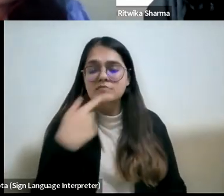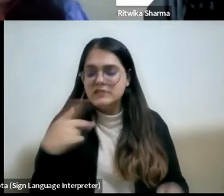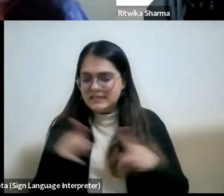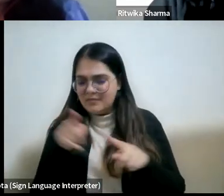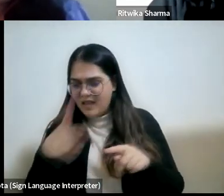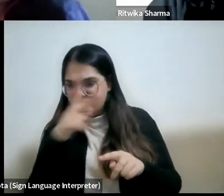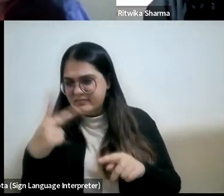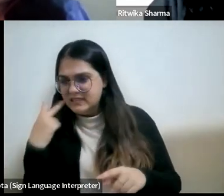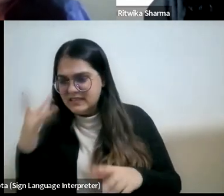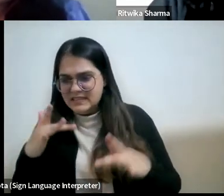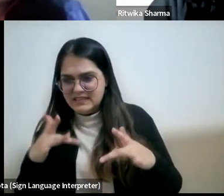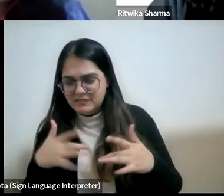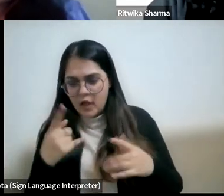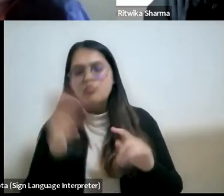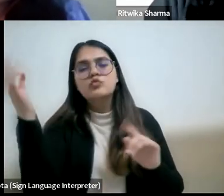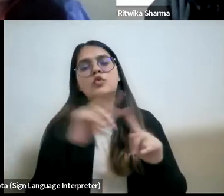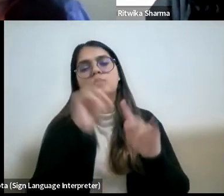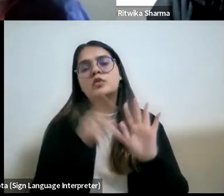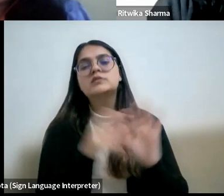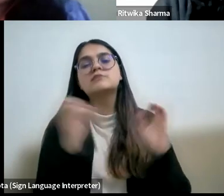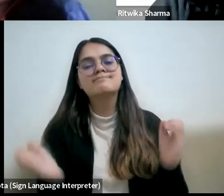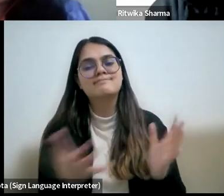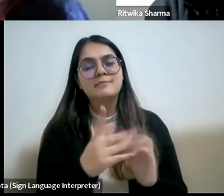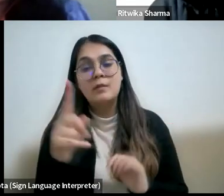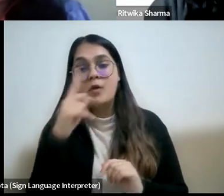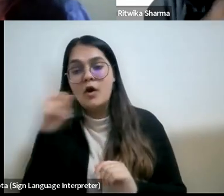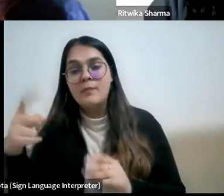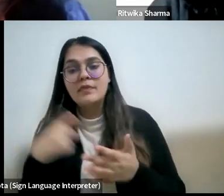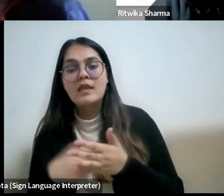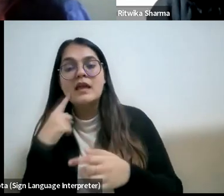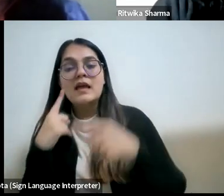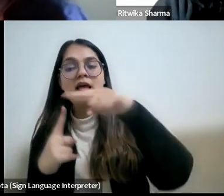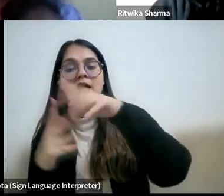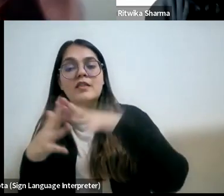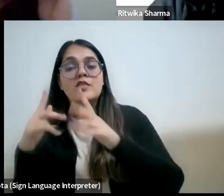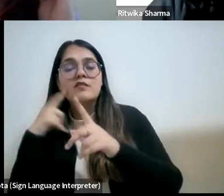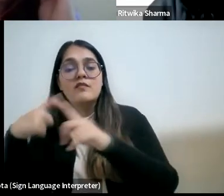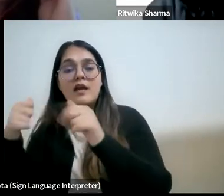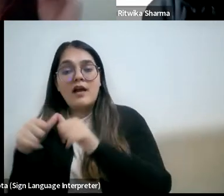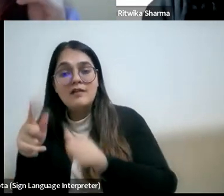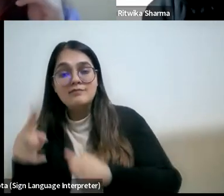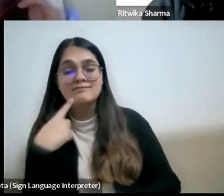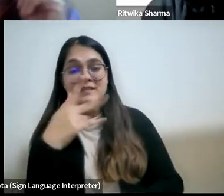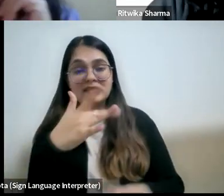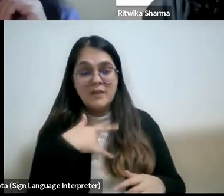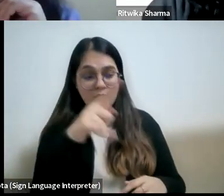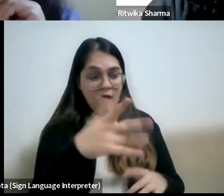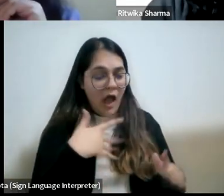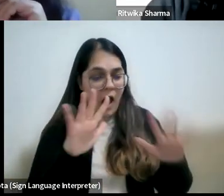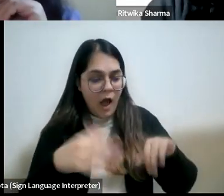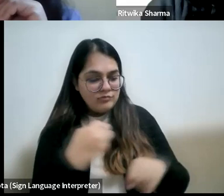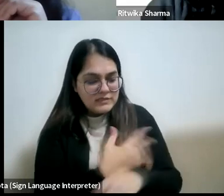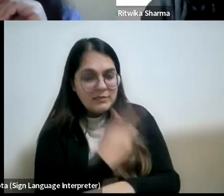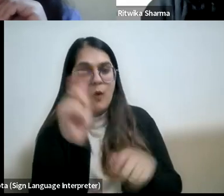did. Right. Afreen, I will have to say that it's rather heartening to hear from you what inspired you, what led you